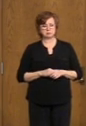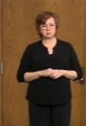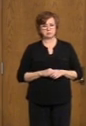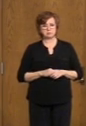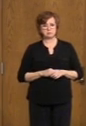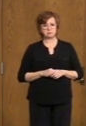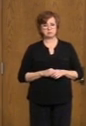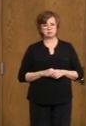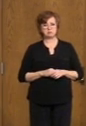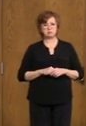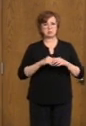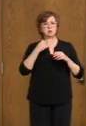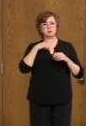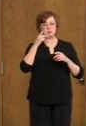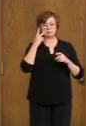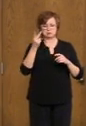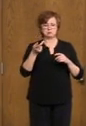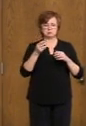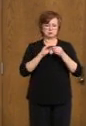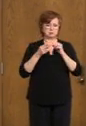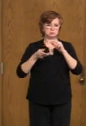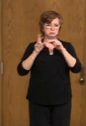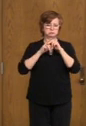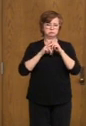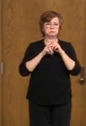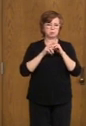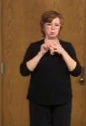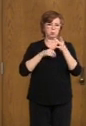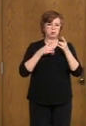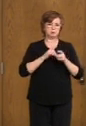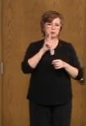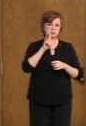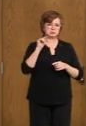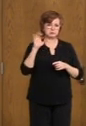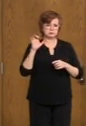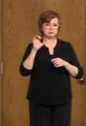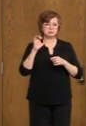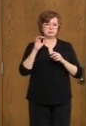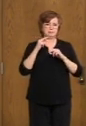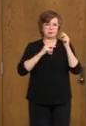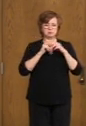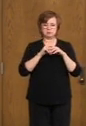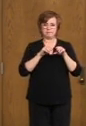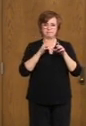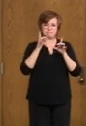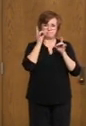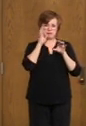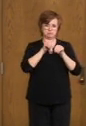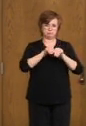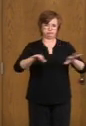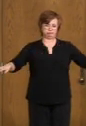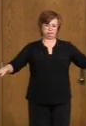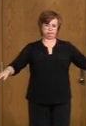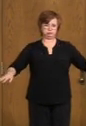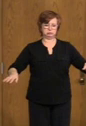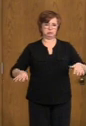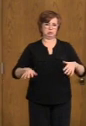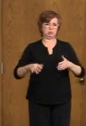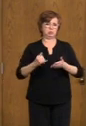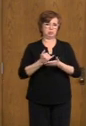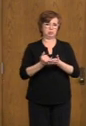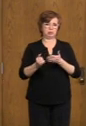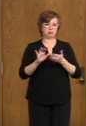go high because we have these devastating outbreaks in long-term care facilities, other congregate living facilities, and that just affects the case numbers for that part of